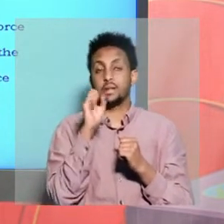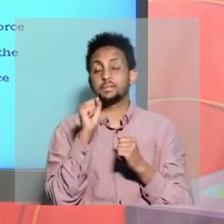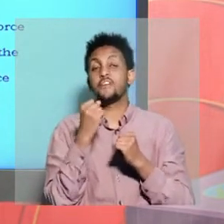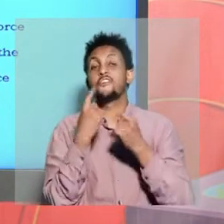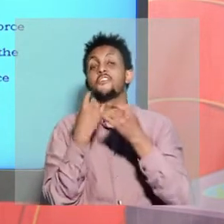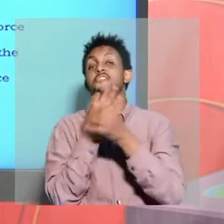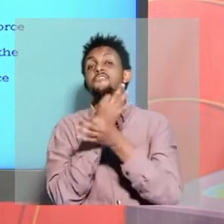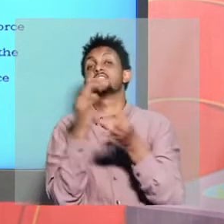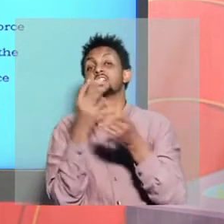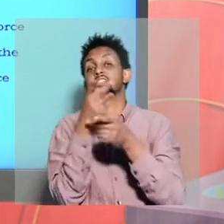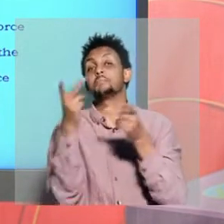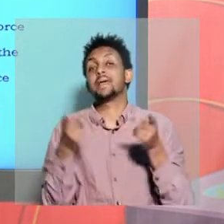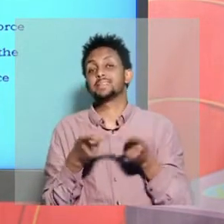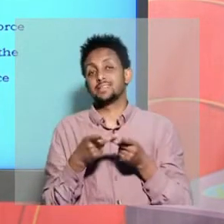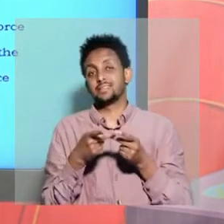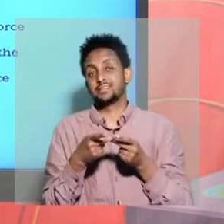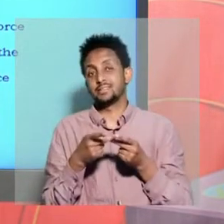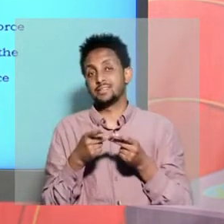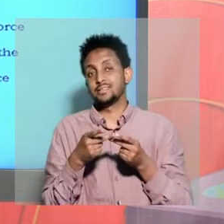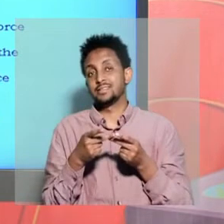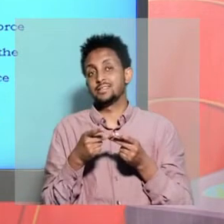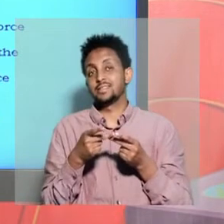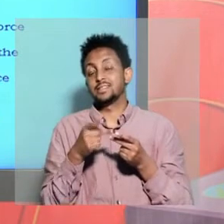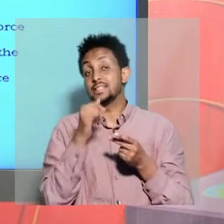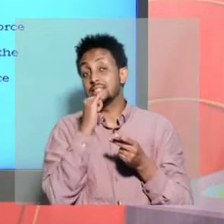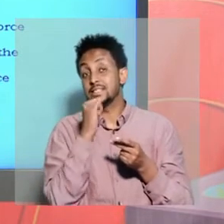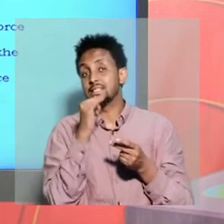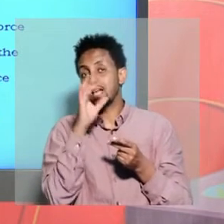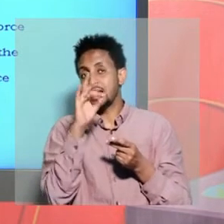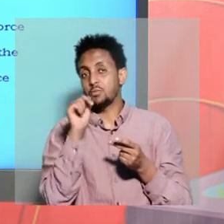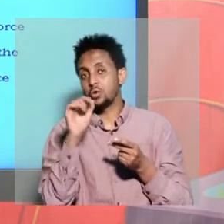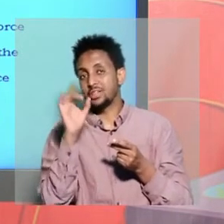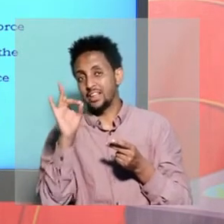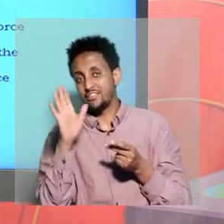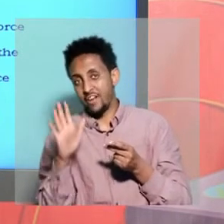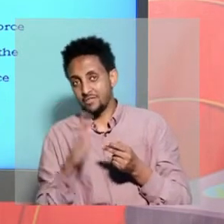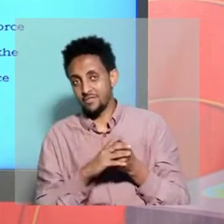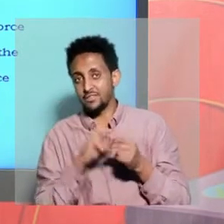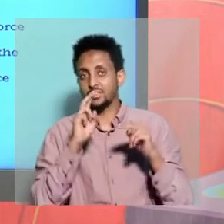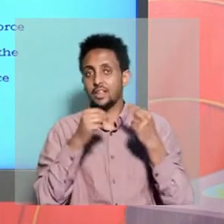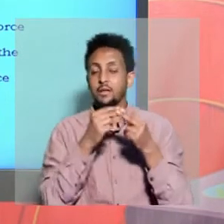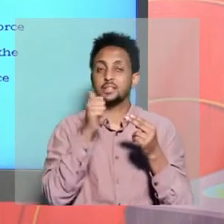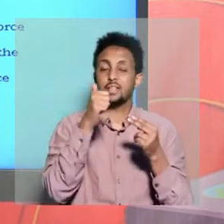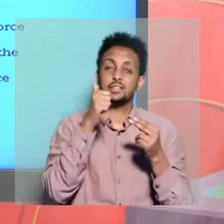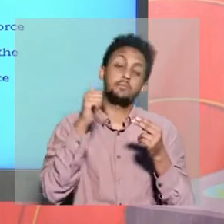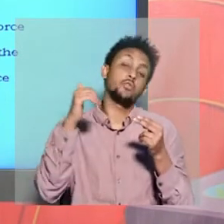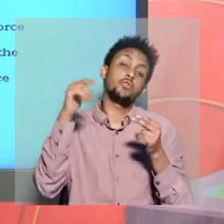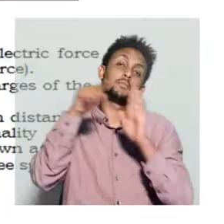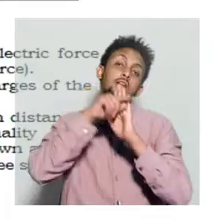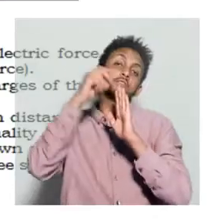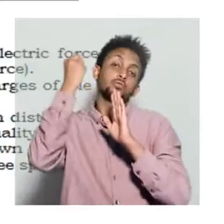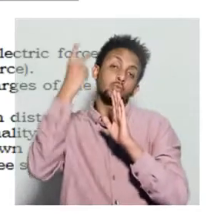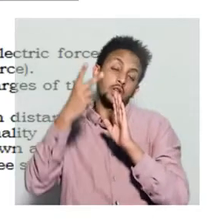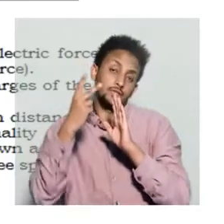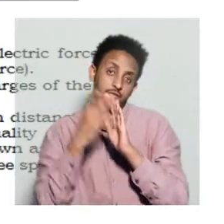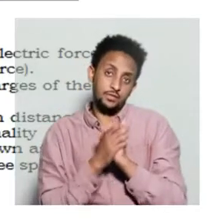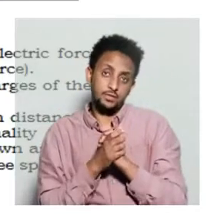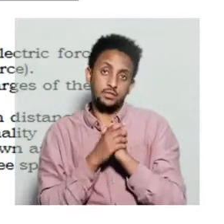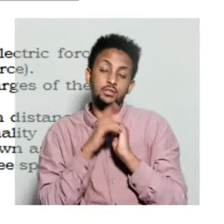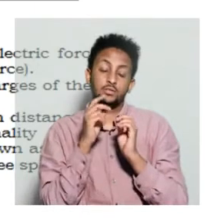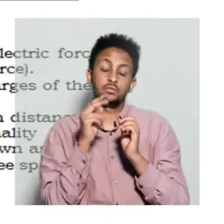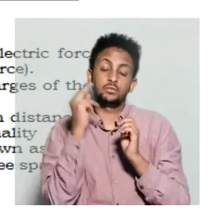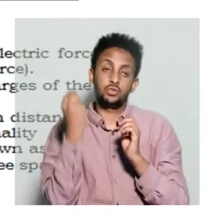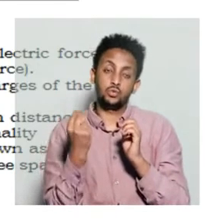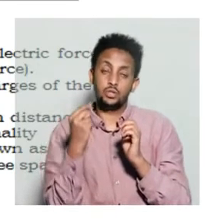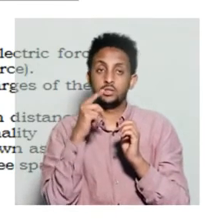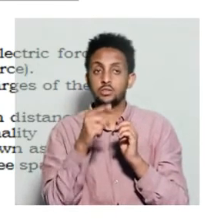space. And if you substitute the permittivity of free space is 8.85 times 10 to the power of minus 12 Coulomb squared, Newton meter